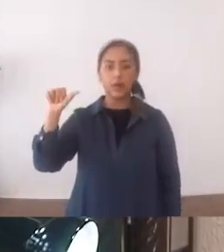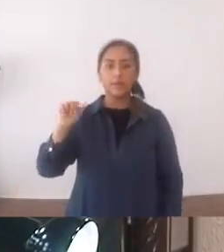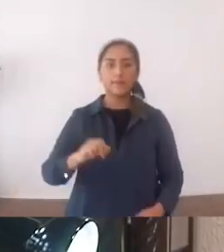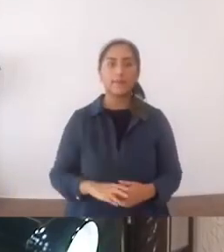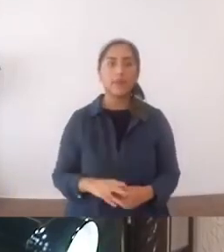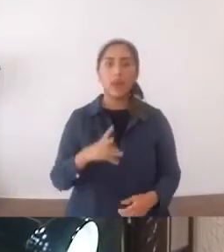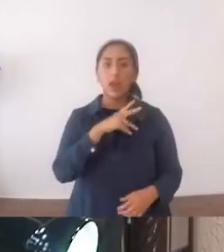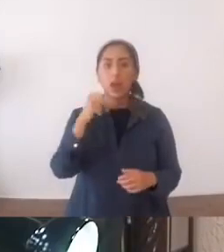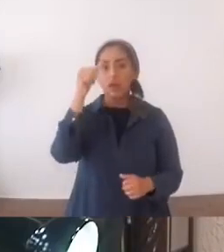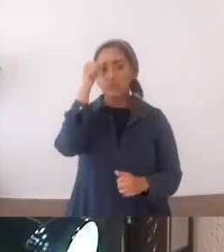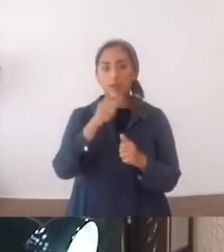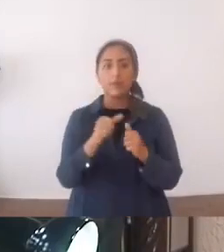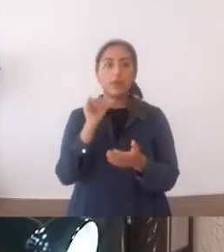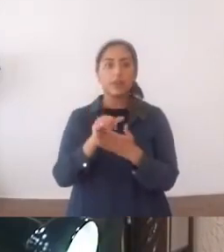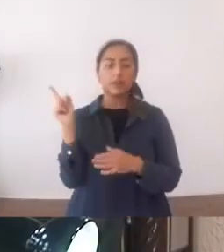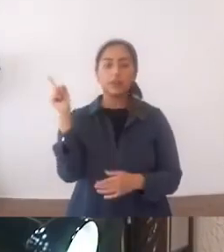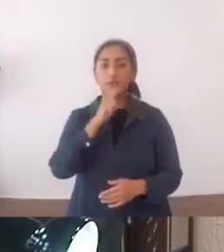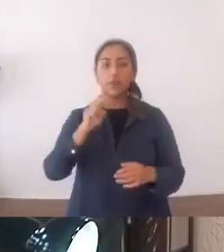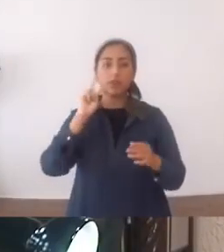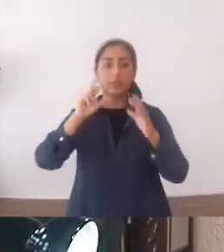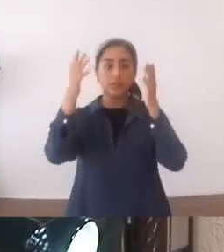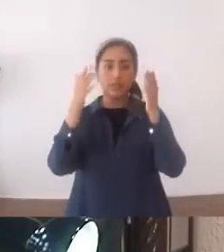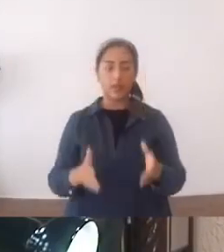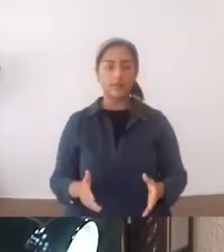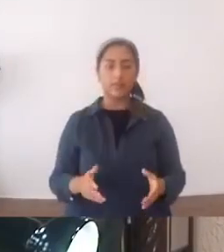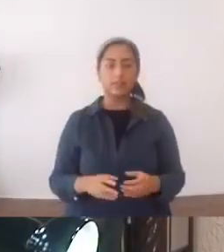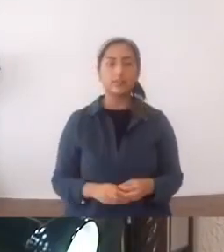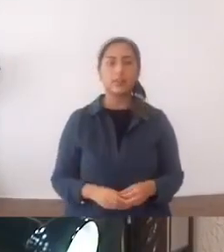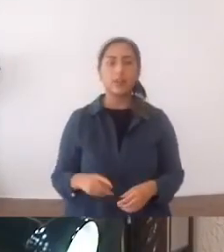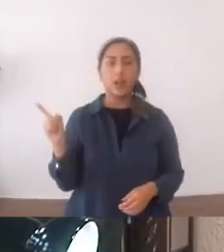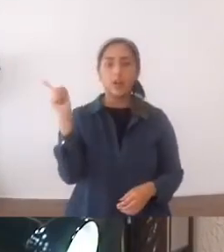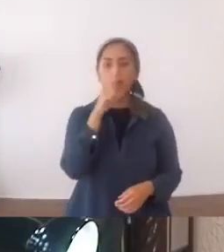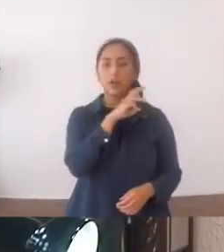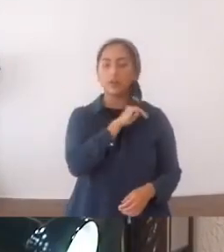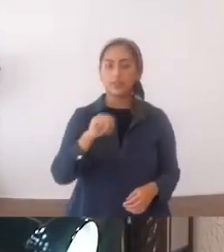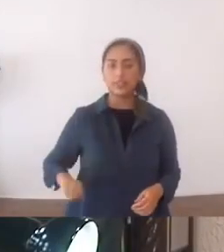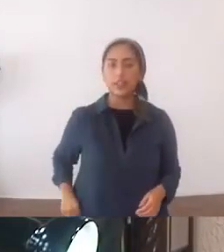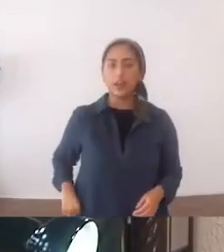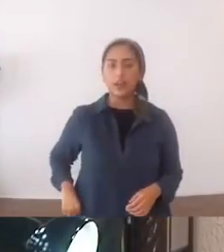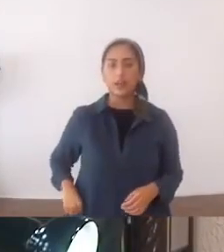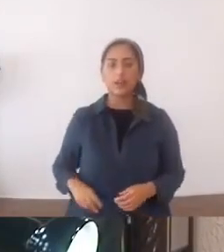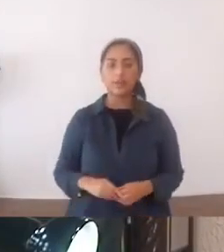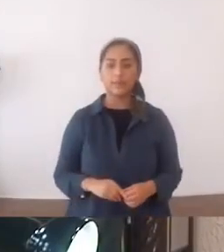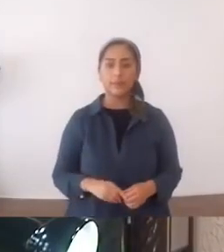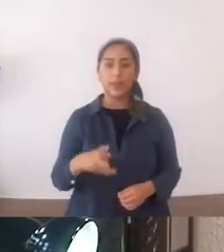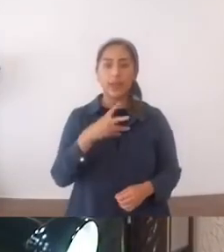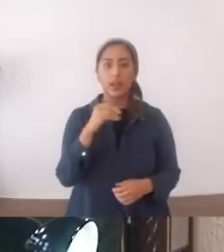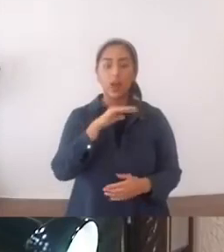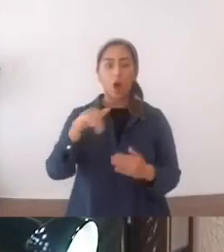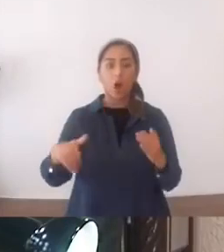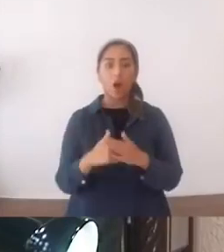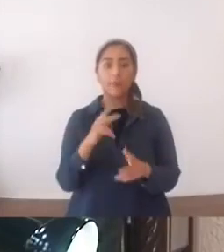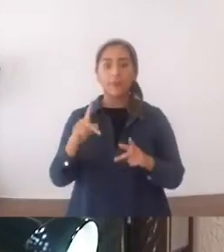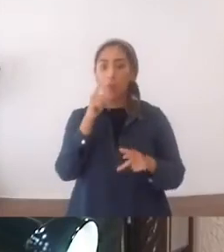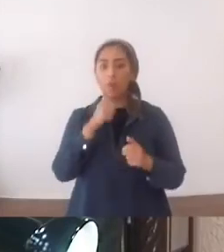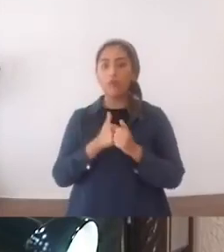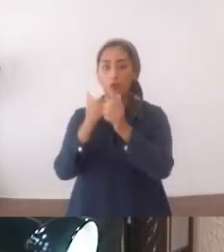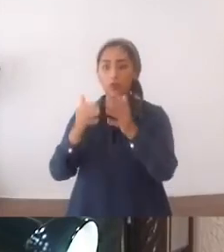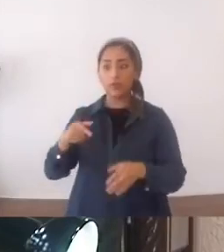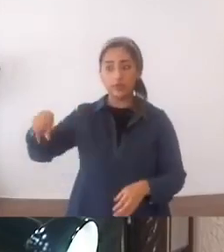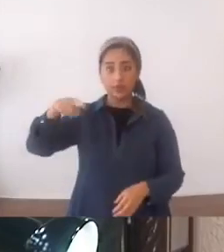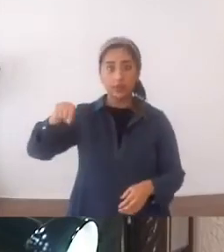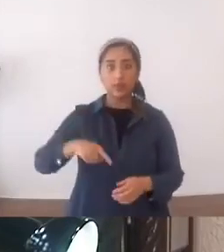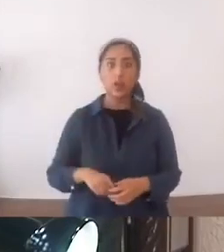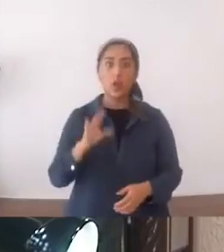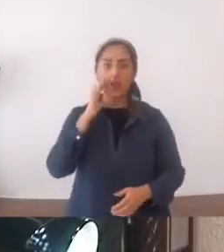is never going to mention the name Y Joshua. recuerden que el falso profeta, And remember that the fake el prophet, anti-Mashiach the anti-Messiah, y todos los que